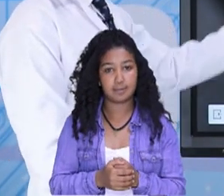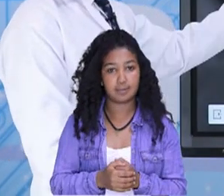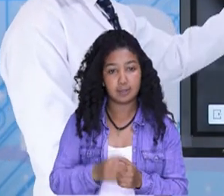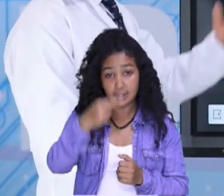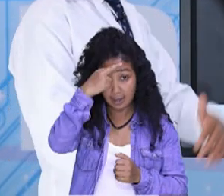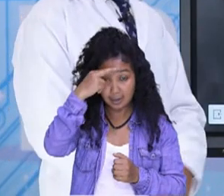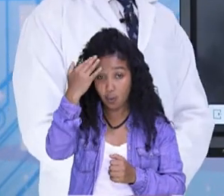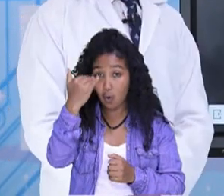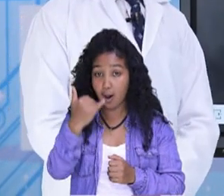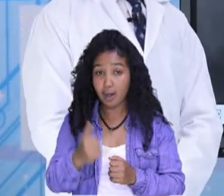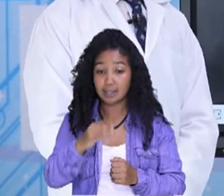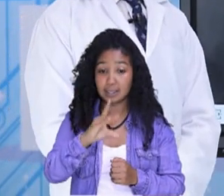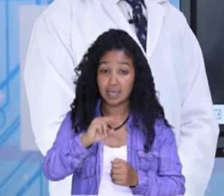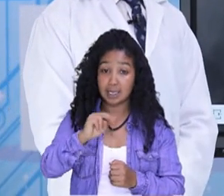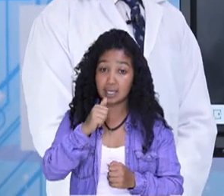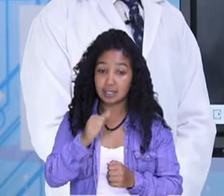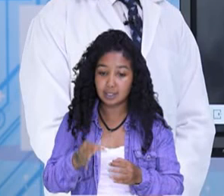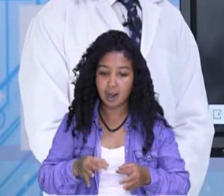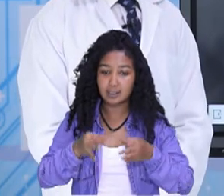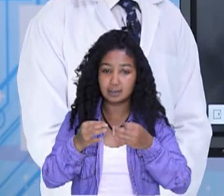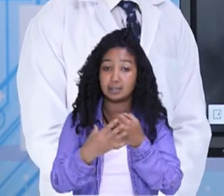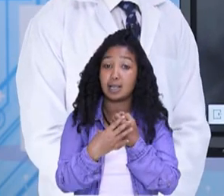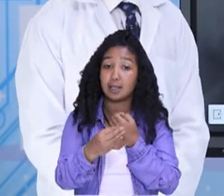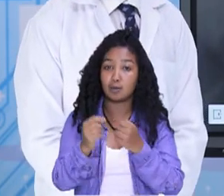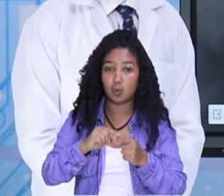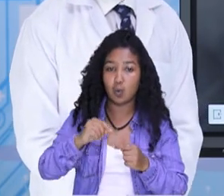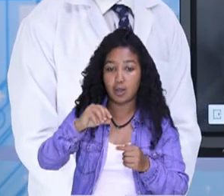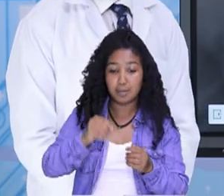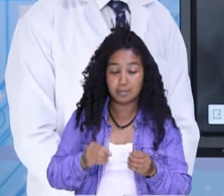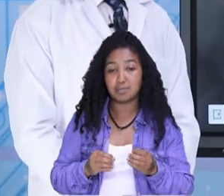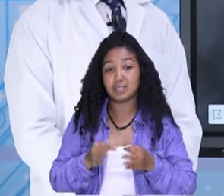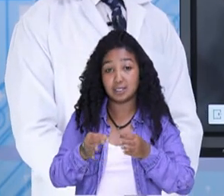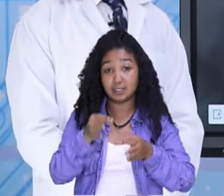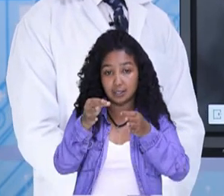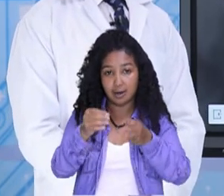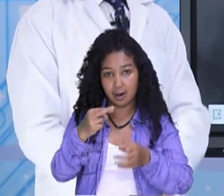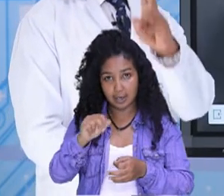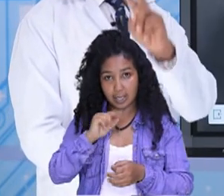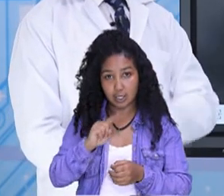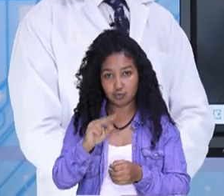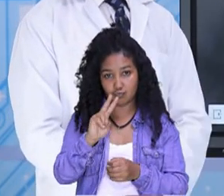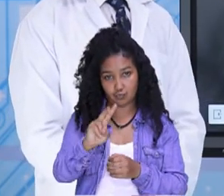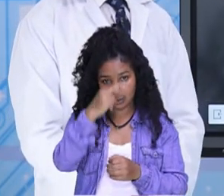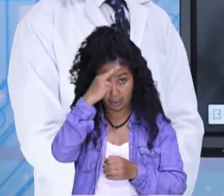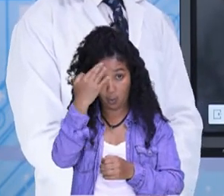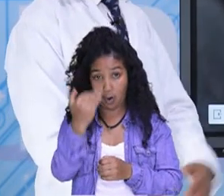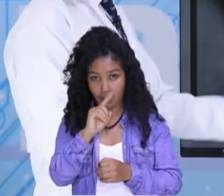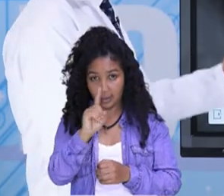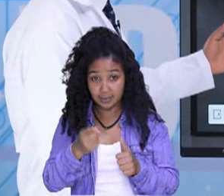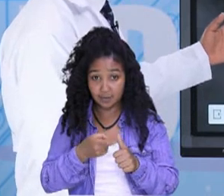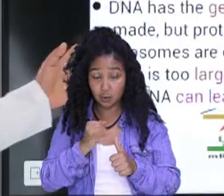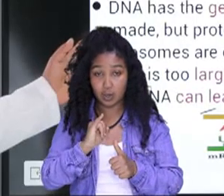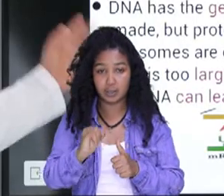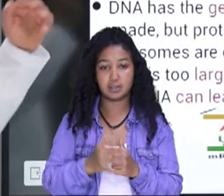The reason why DNA is transcribed into messenger RNA is two.